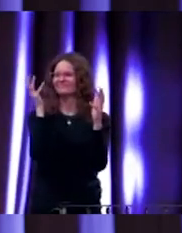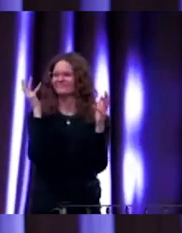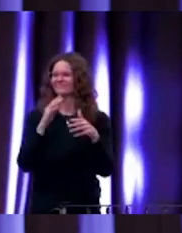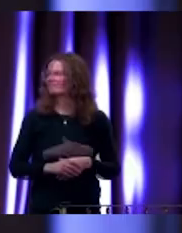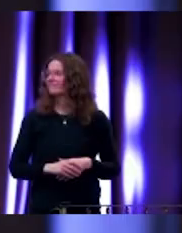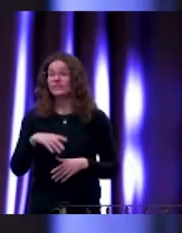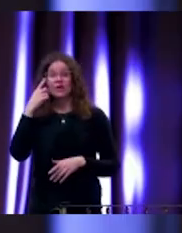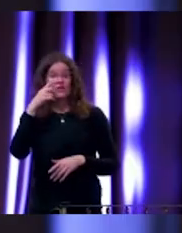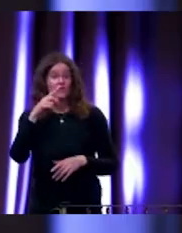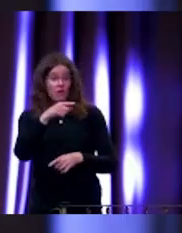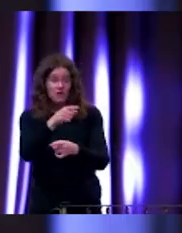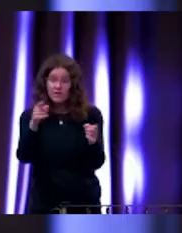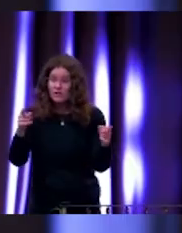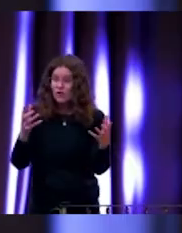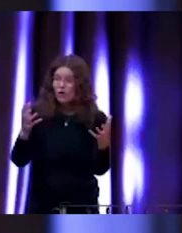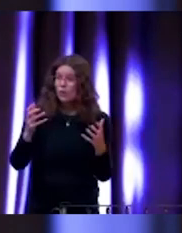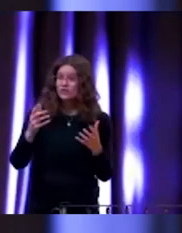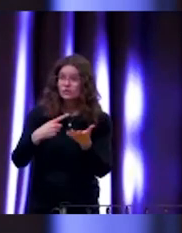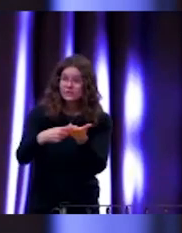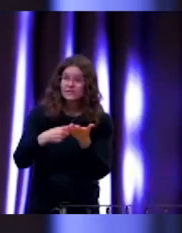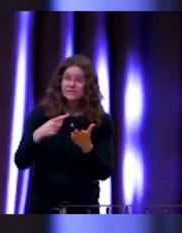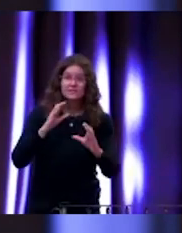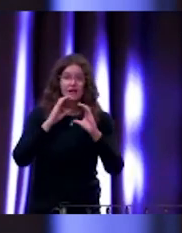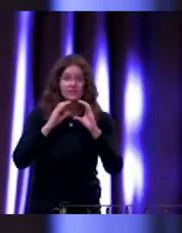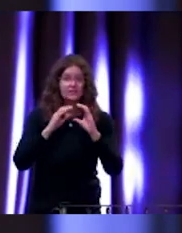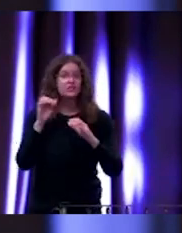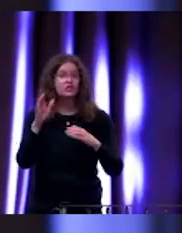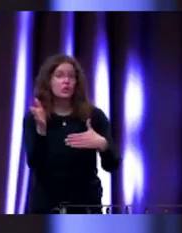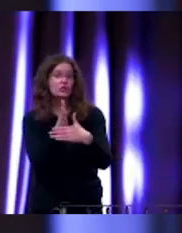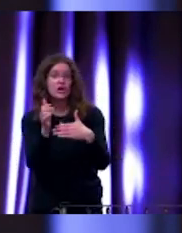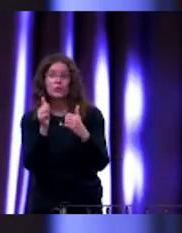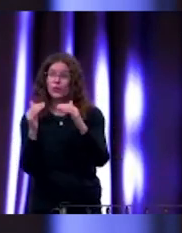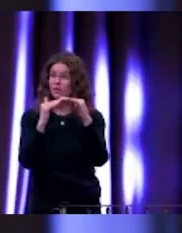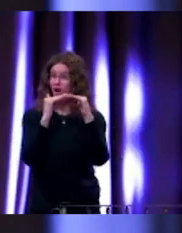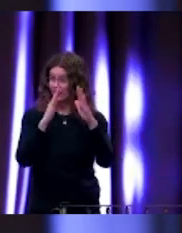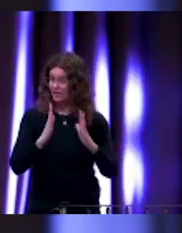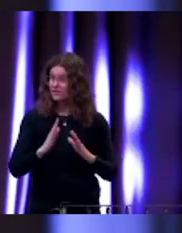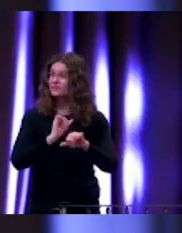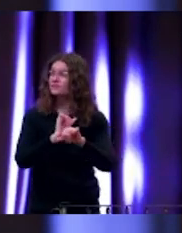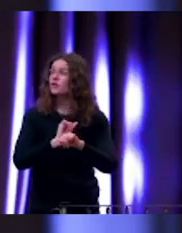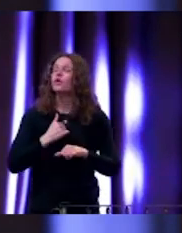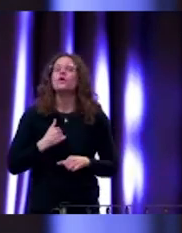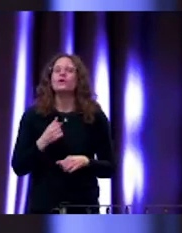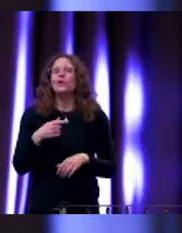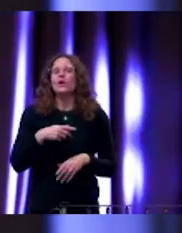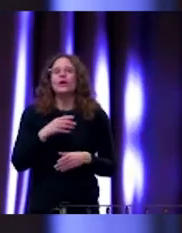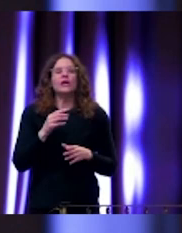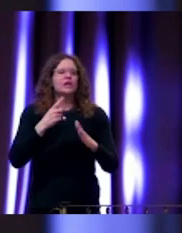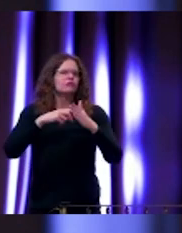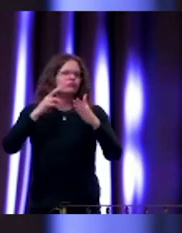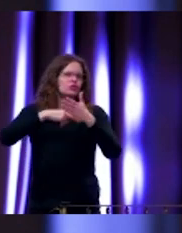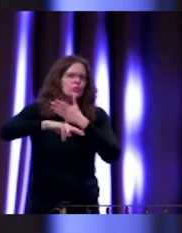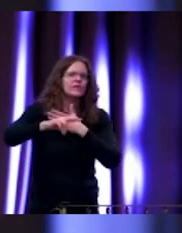For those of you who'd like to revisit this conversation or share it with your colleagues, we'll provide a link in the next few weeks to all the organizations that